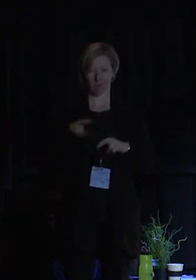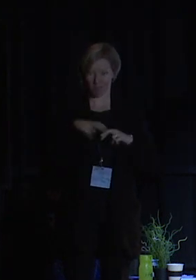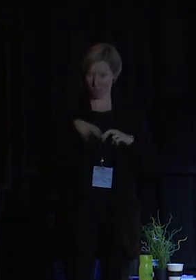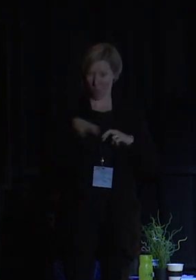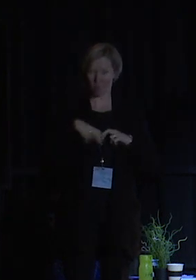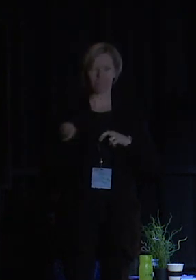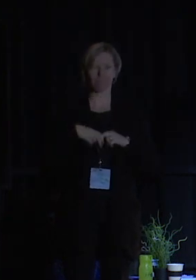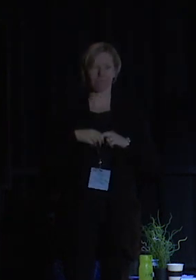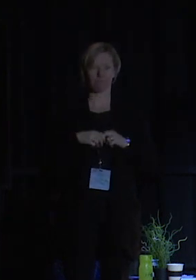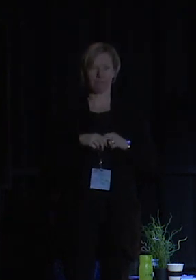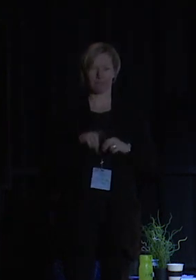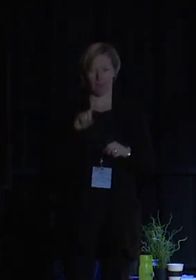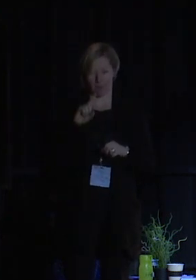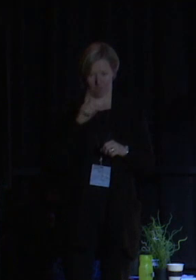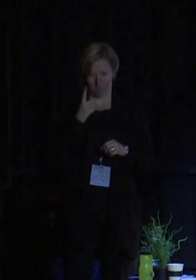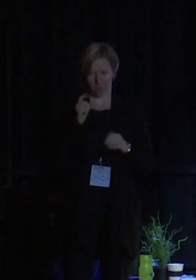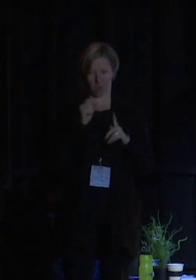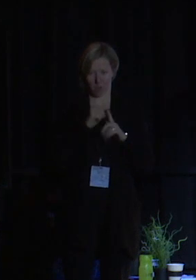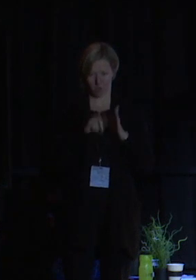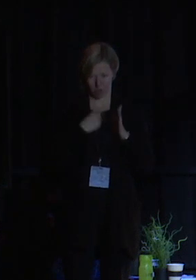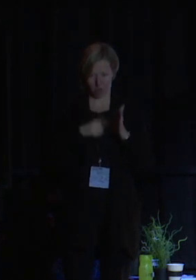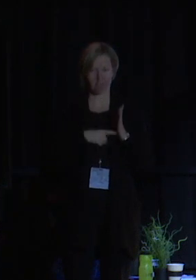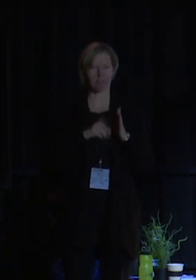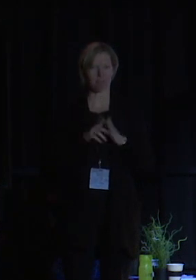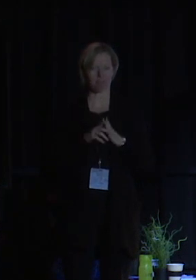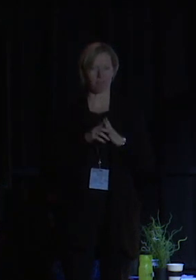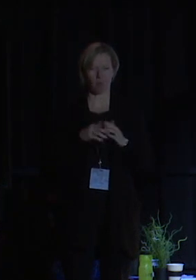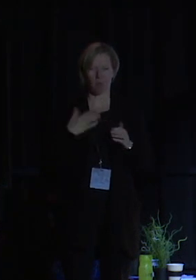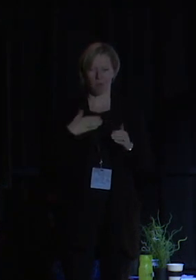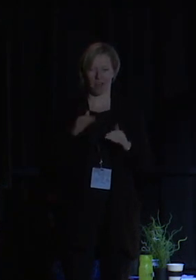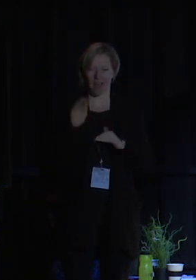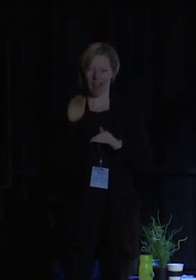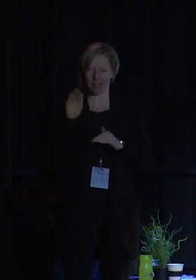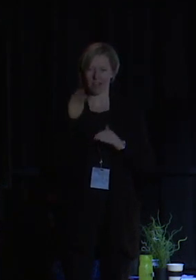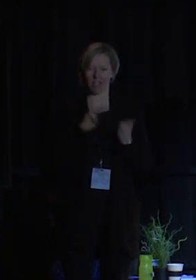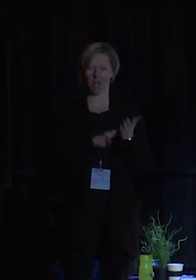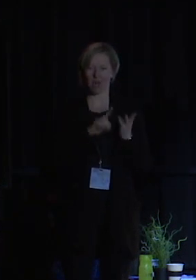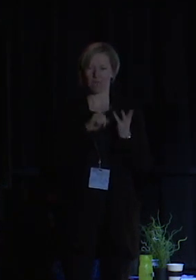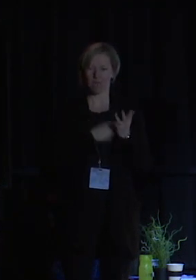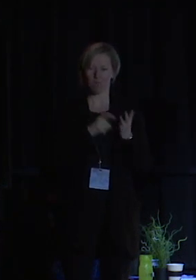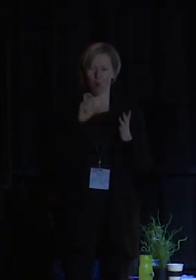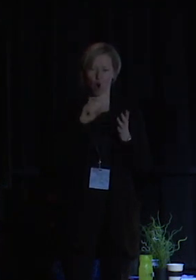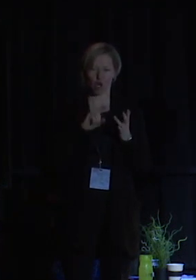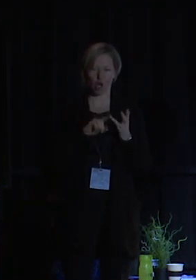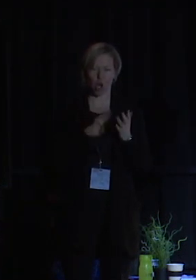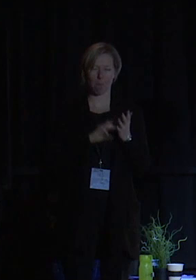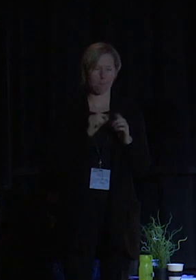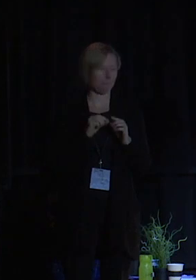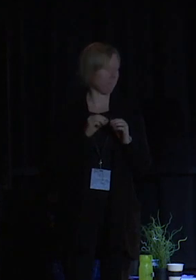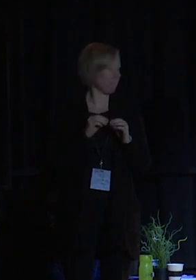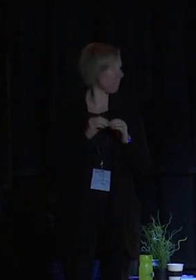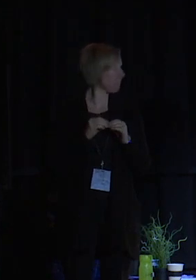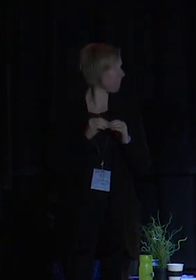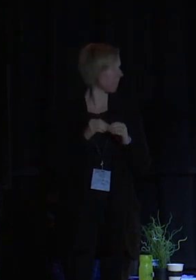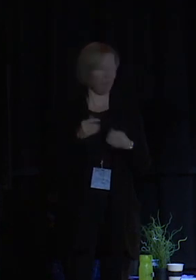be the first thing from our project and from our community that we want to take outside of Morecambe and see if anybody else is interested in doing. It's loads of